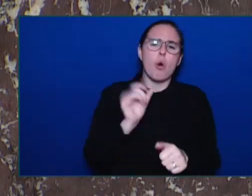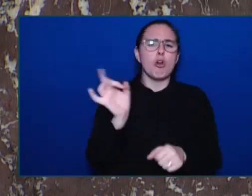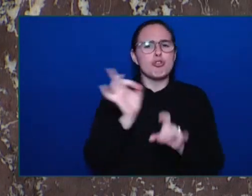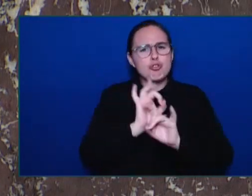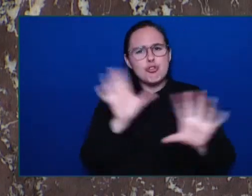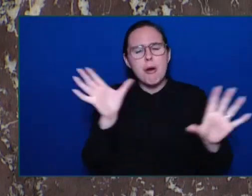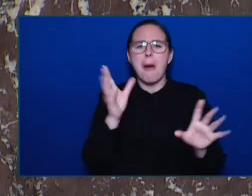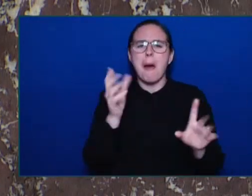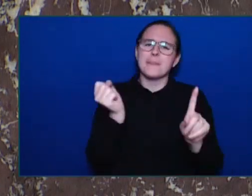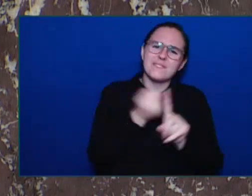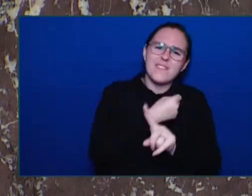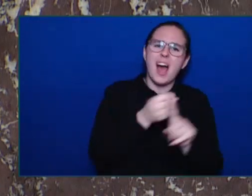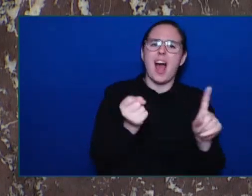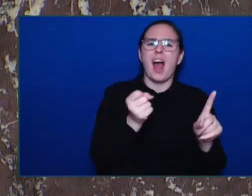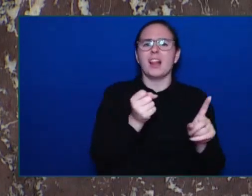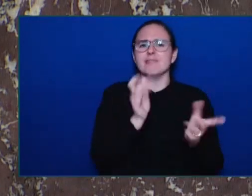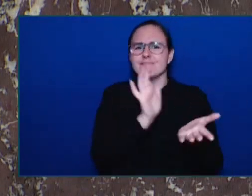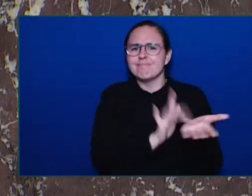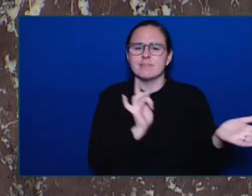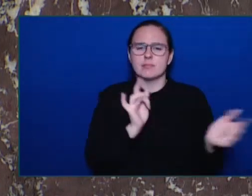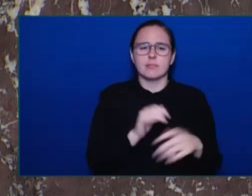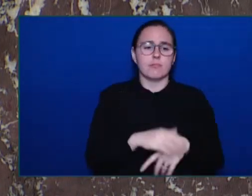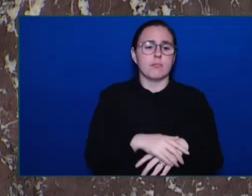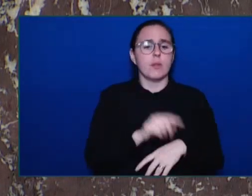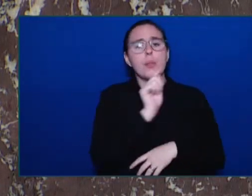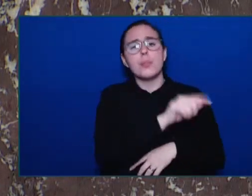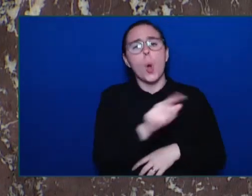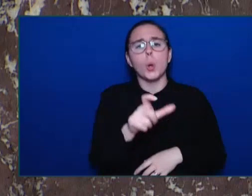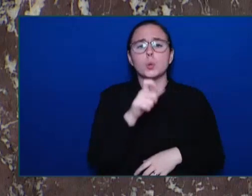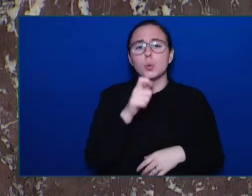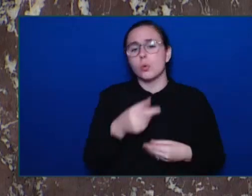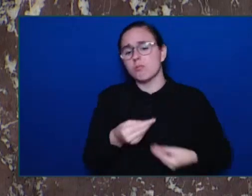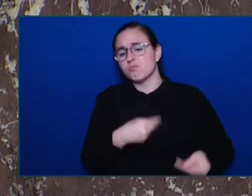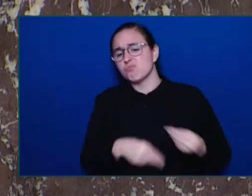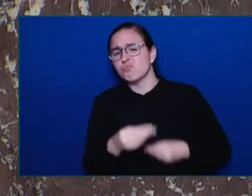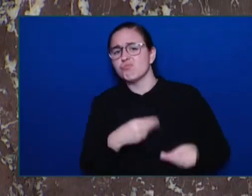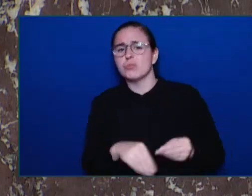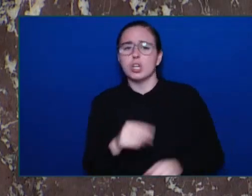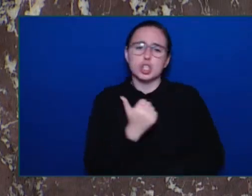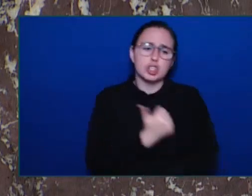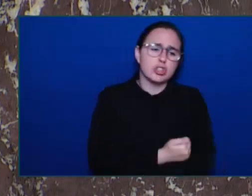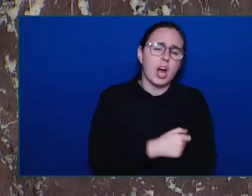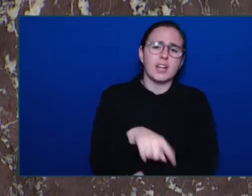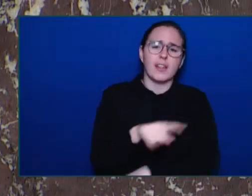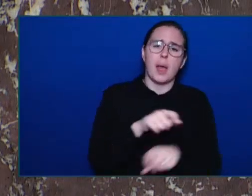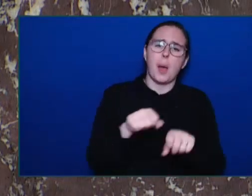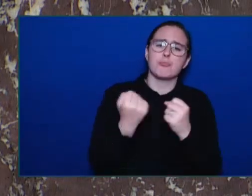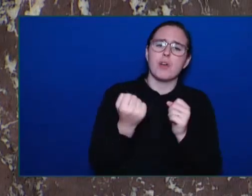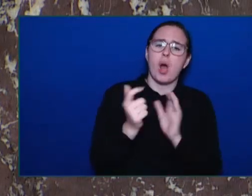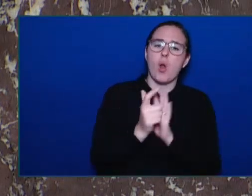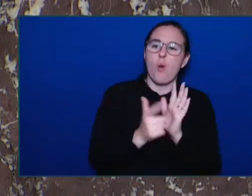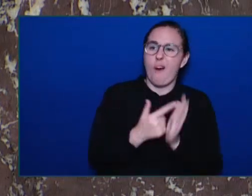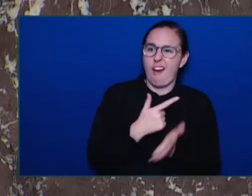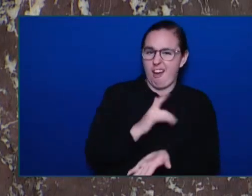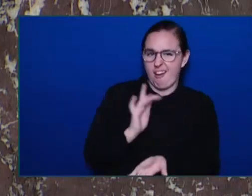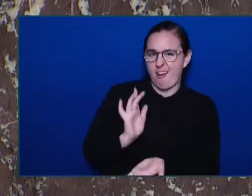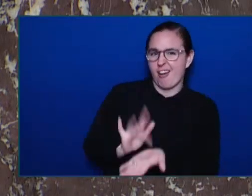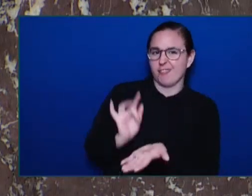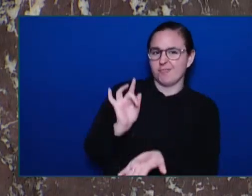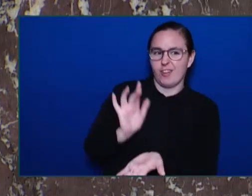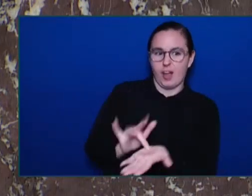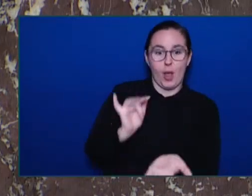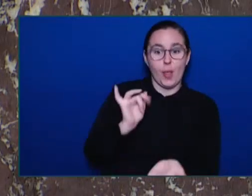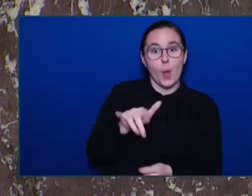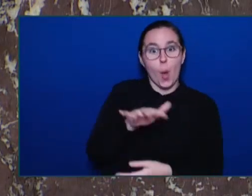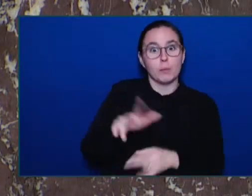nose. And I quote, "Most of these locations have criminals that are embedded within these locations that are